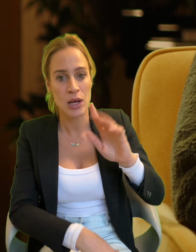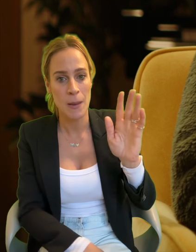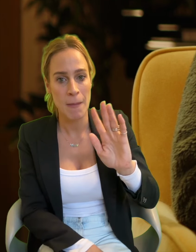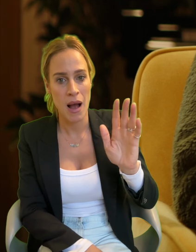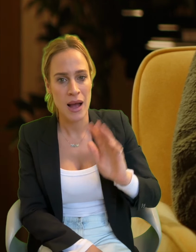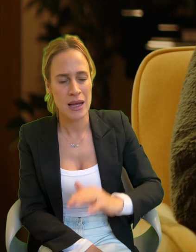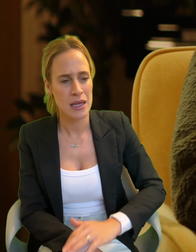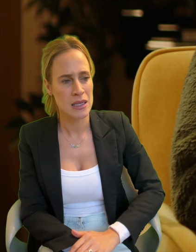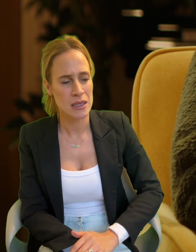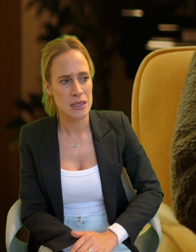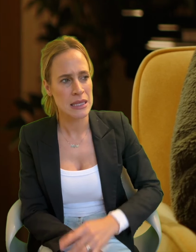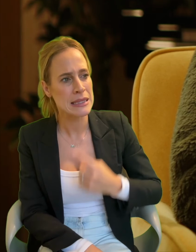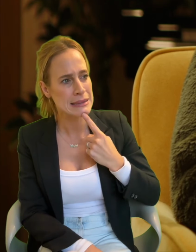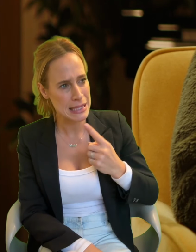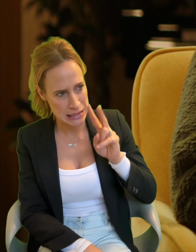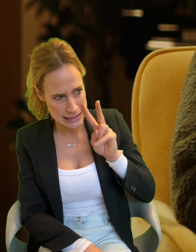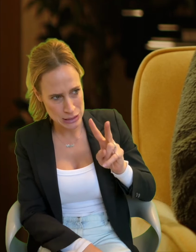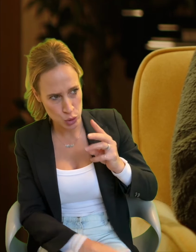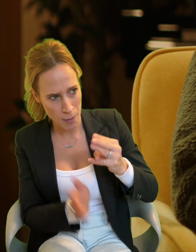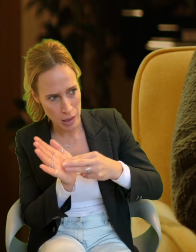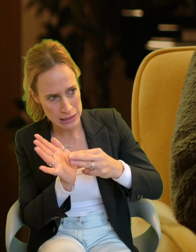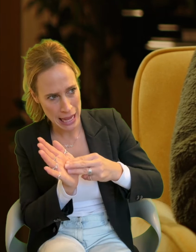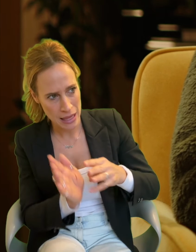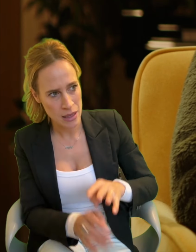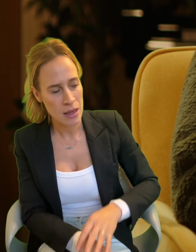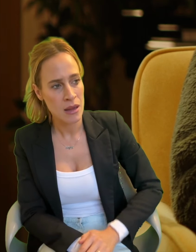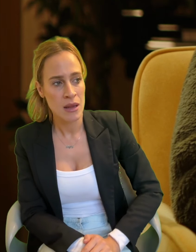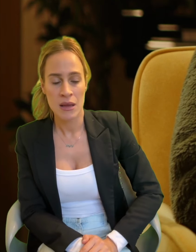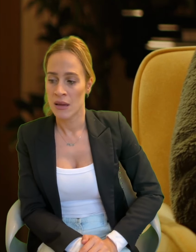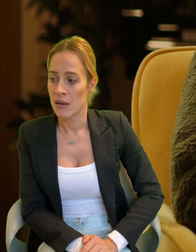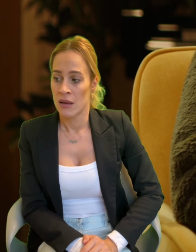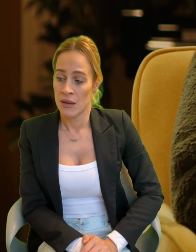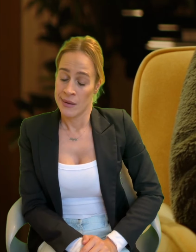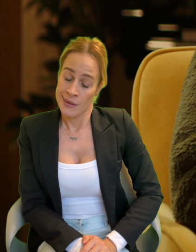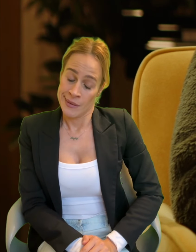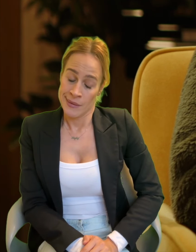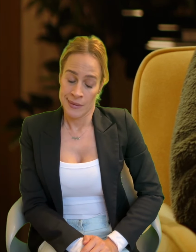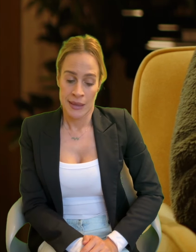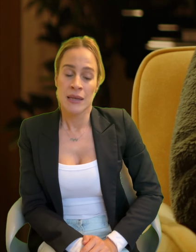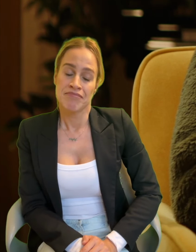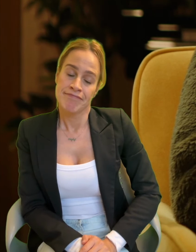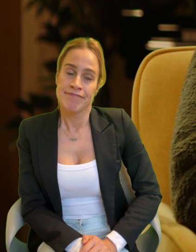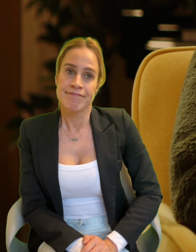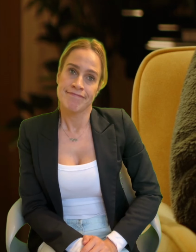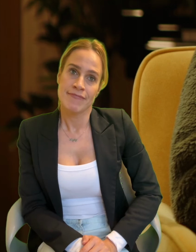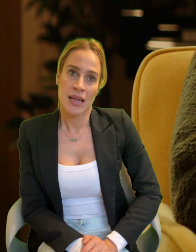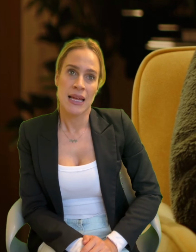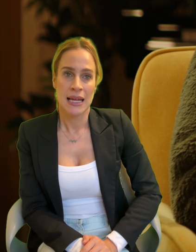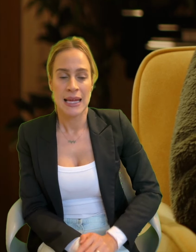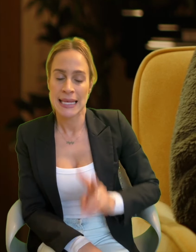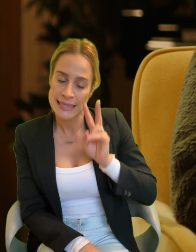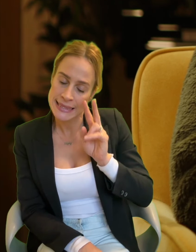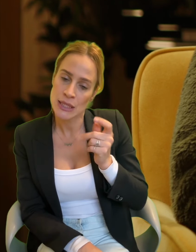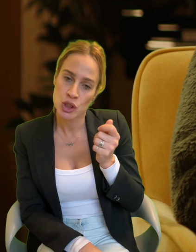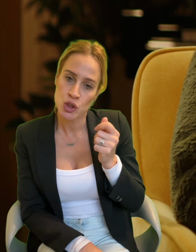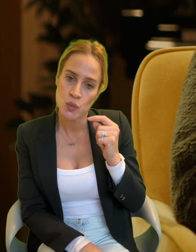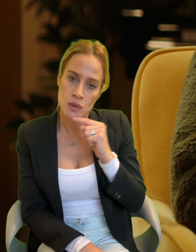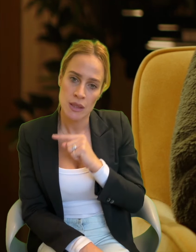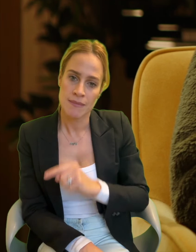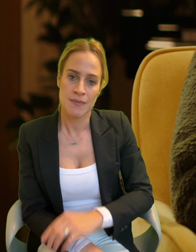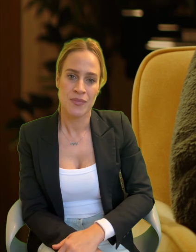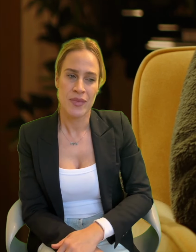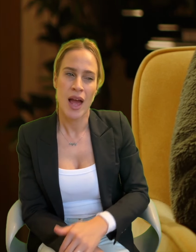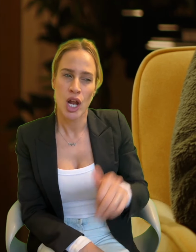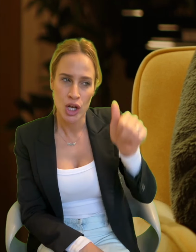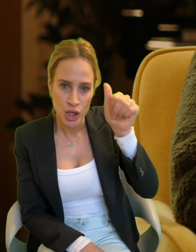went, so what, can I see you on Monday? And she just went, yeah, I'll see you soon, son. And I knew what she was